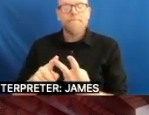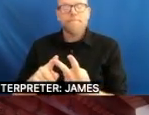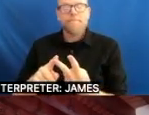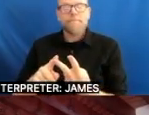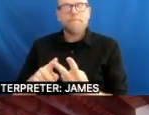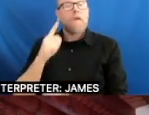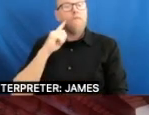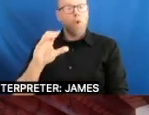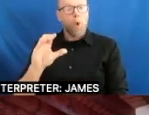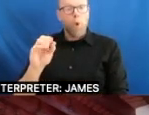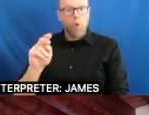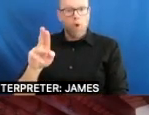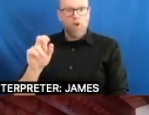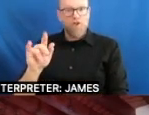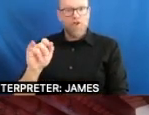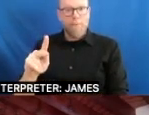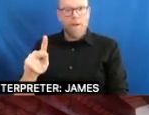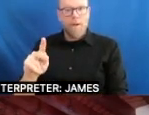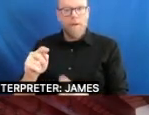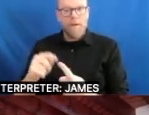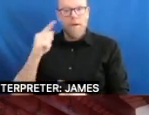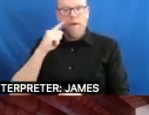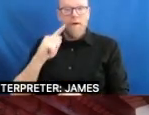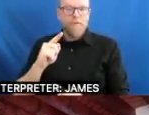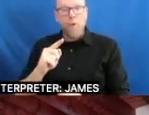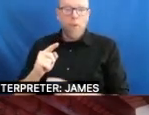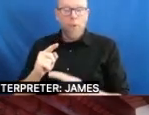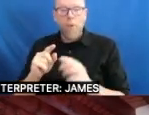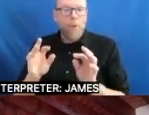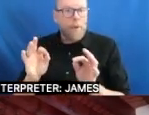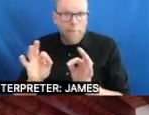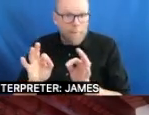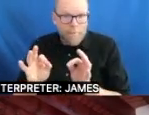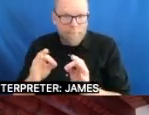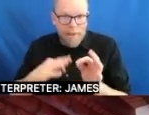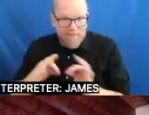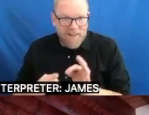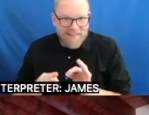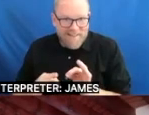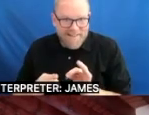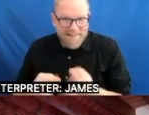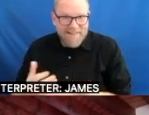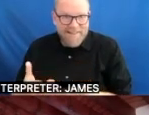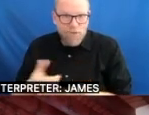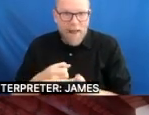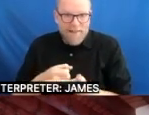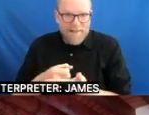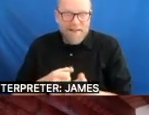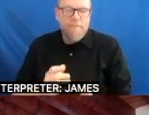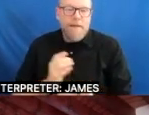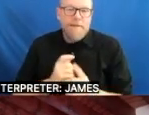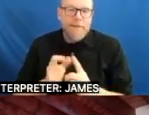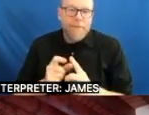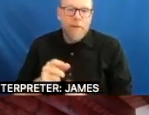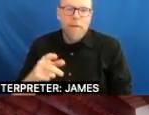ownership of the pecuniary benefits arising therefrom. Very fancy legal terms.